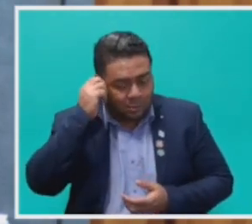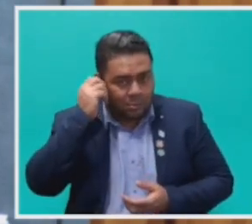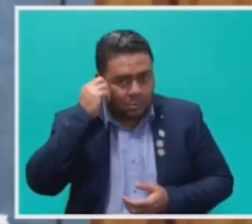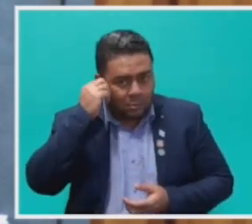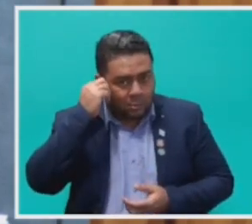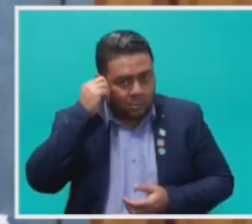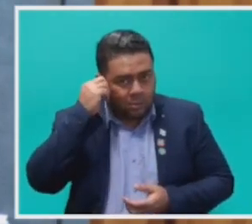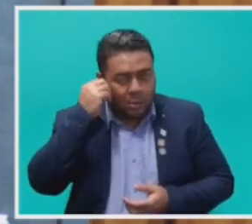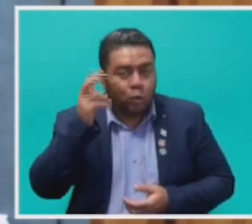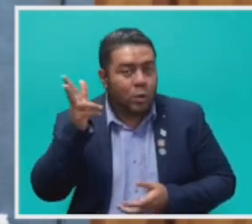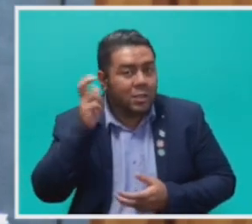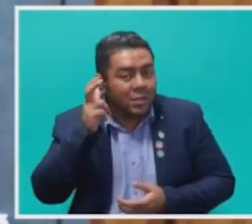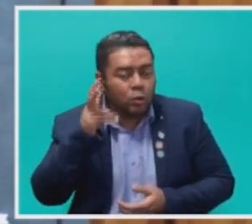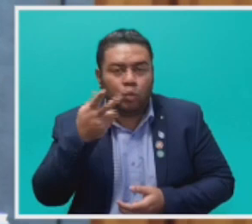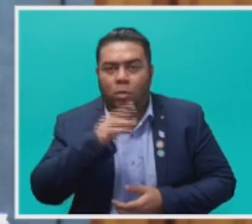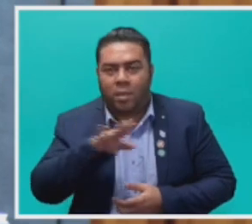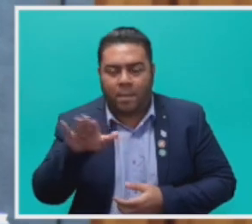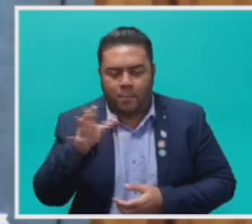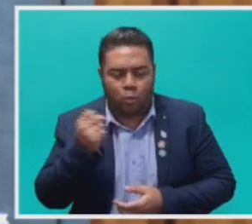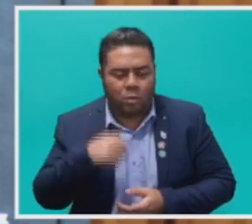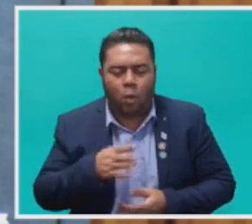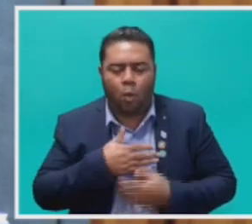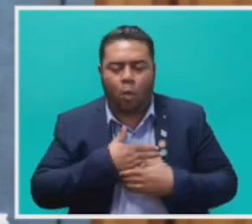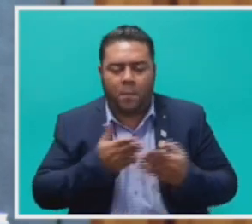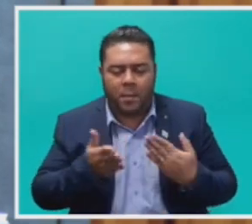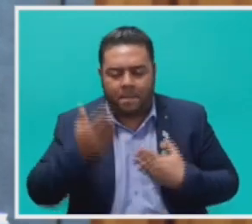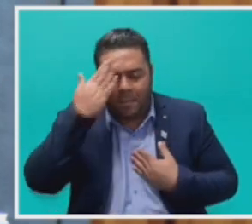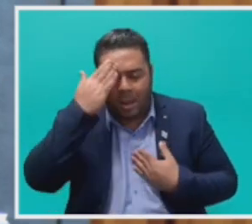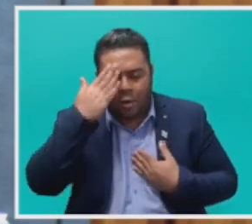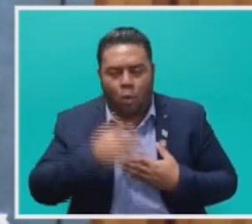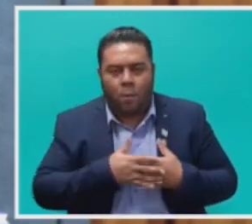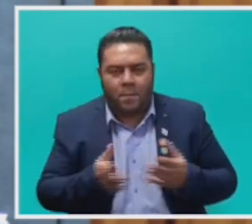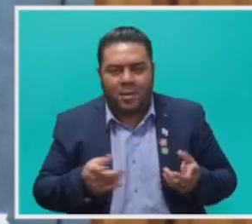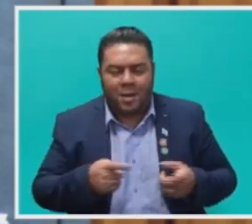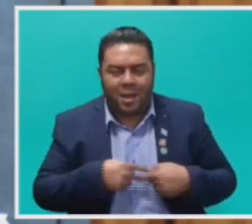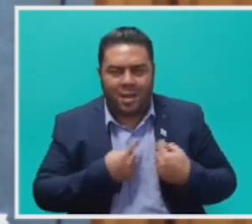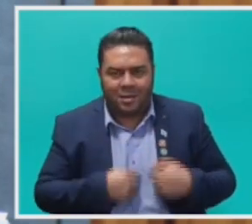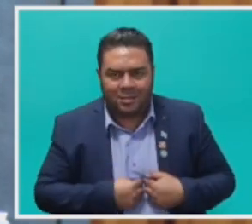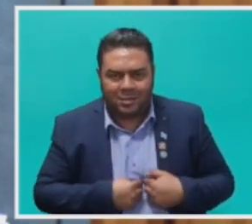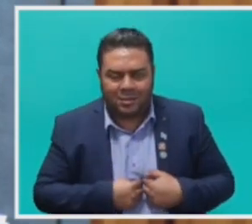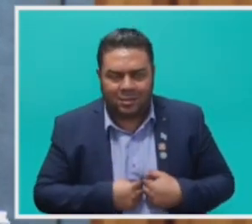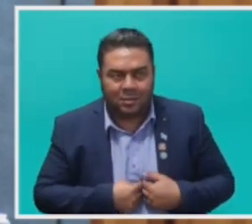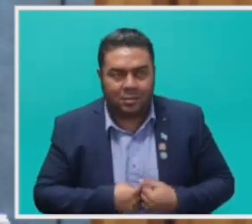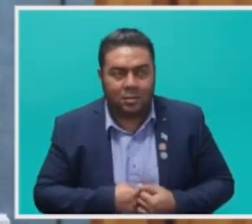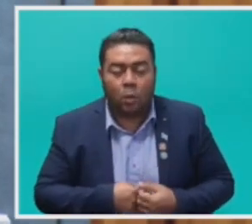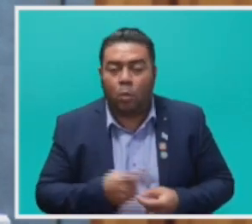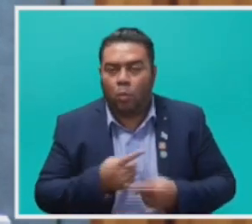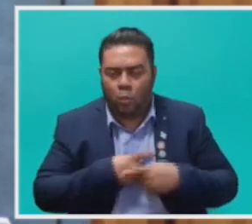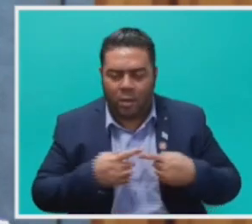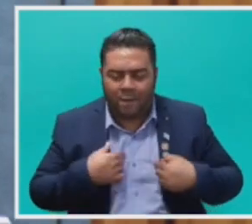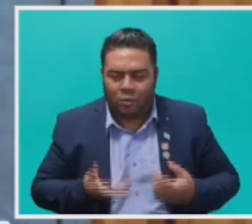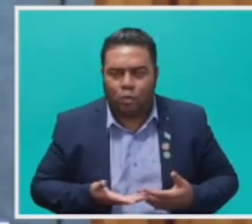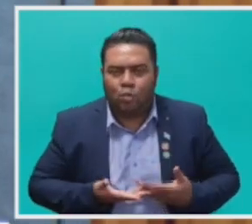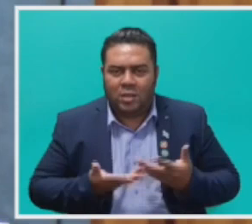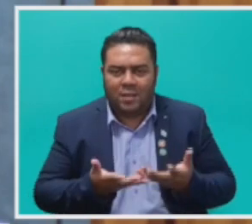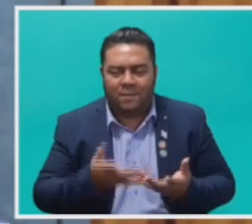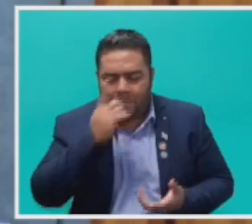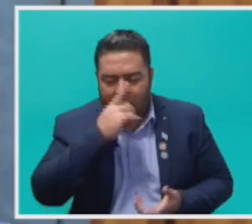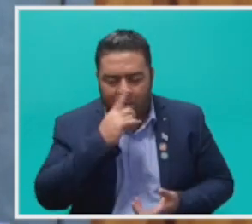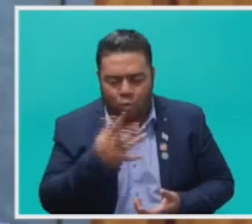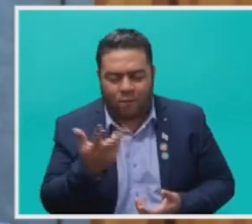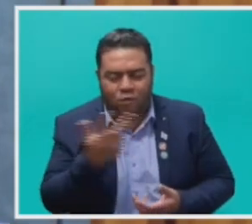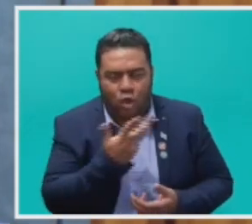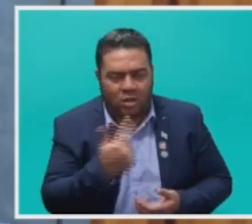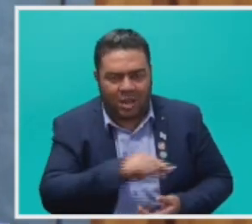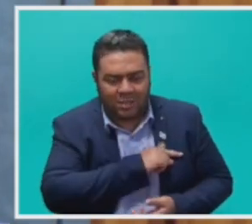heart, without judgment, with humility and with empathy. We have to give to those who have hurt